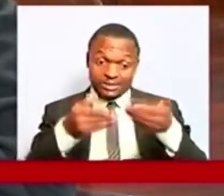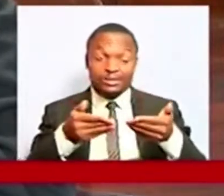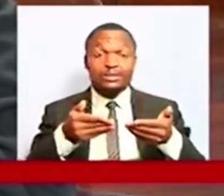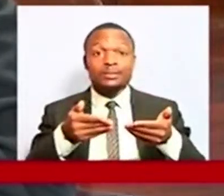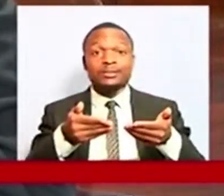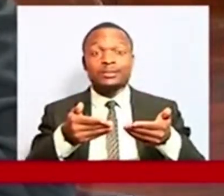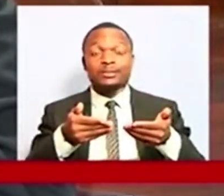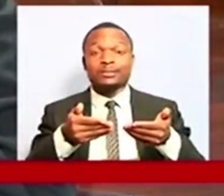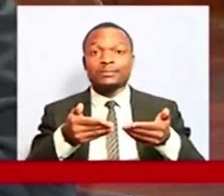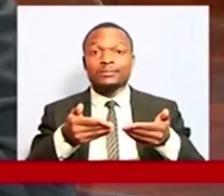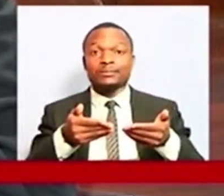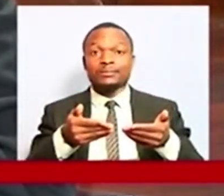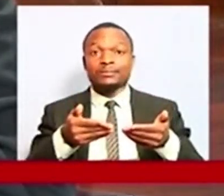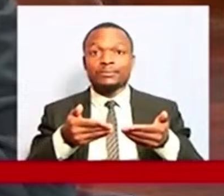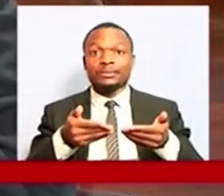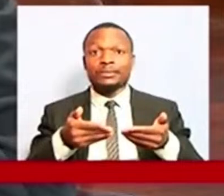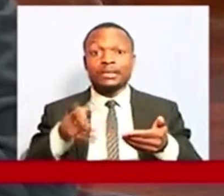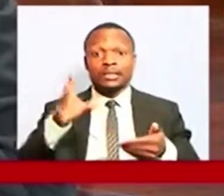70.